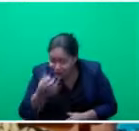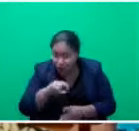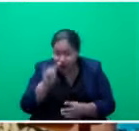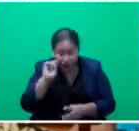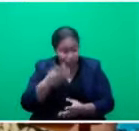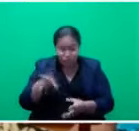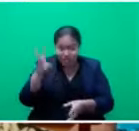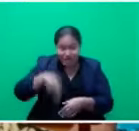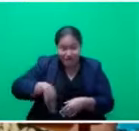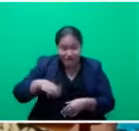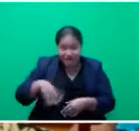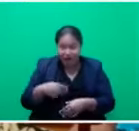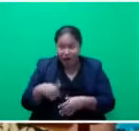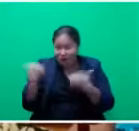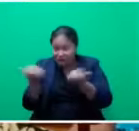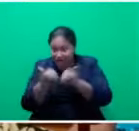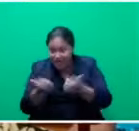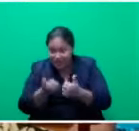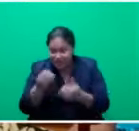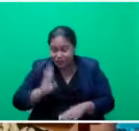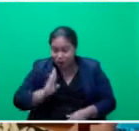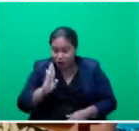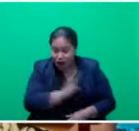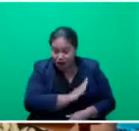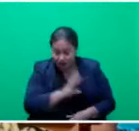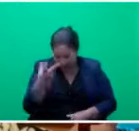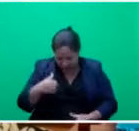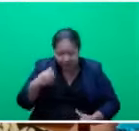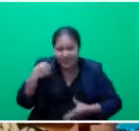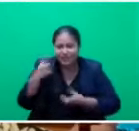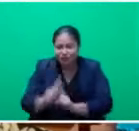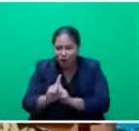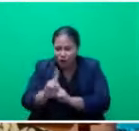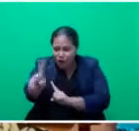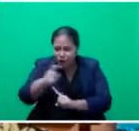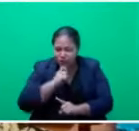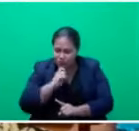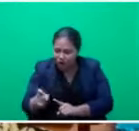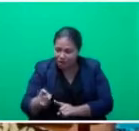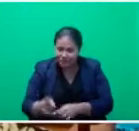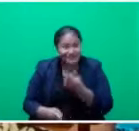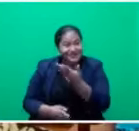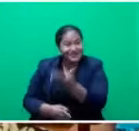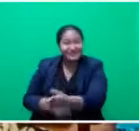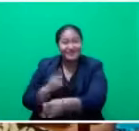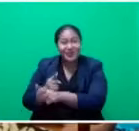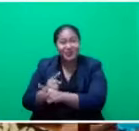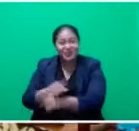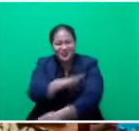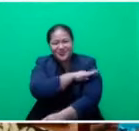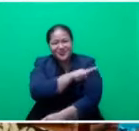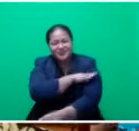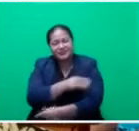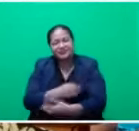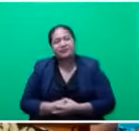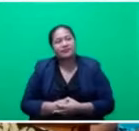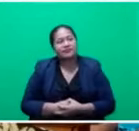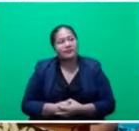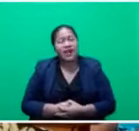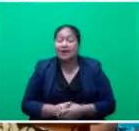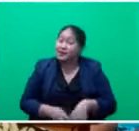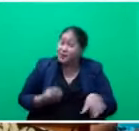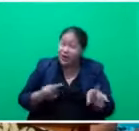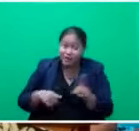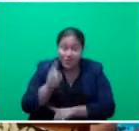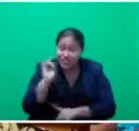I'm holding you on to your promise. I'm holding on to your promise. But most importantly, Mr. Speaker, there